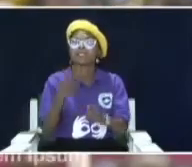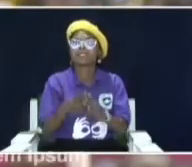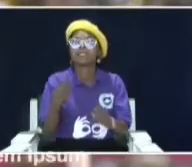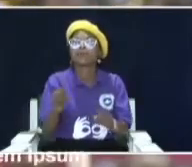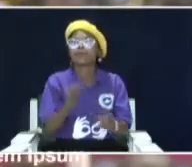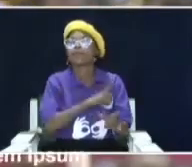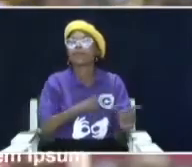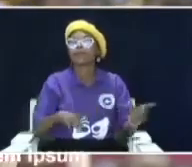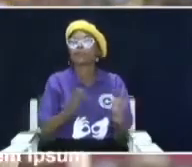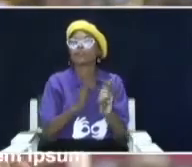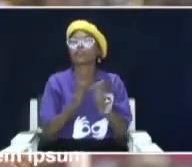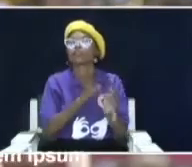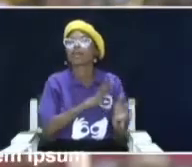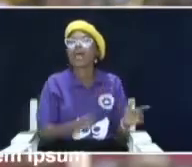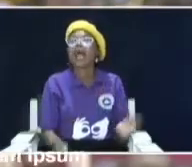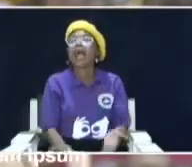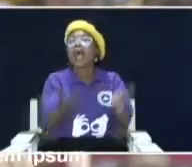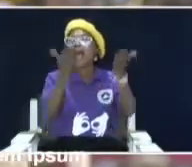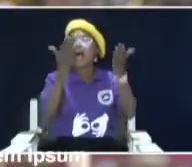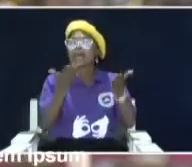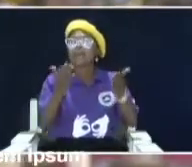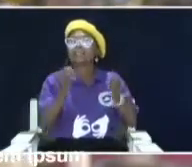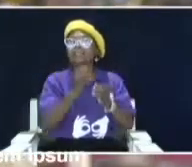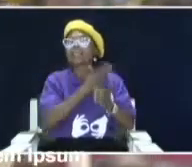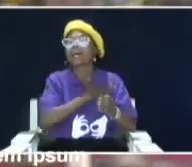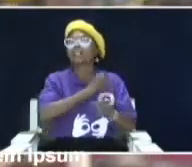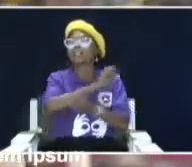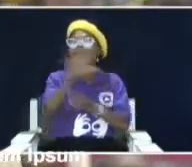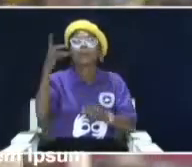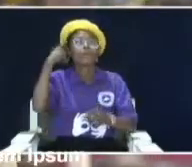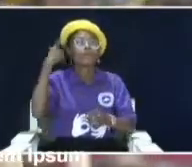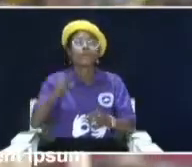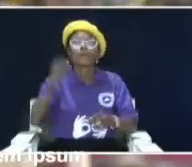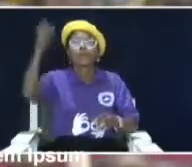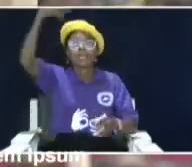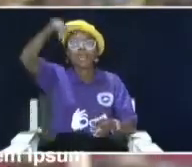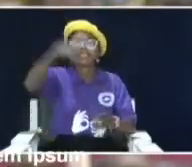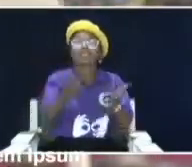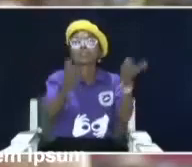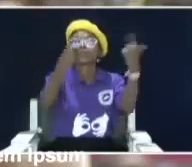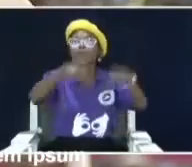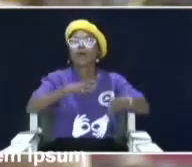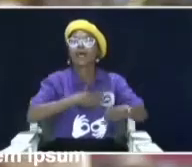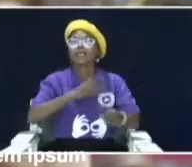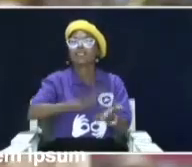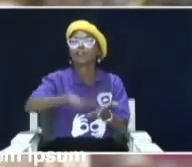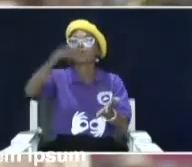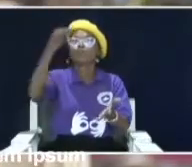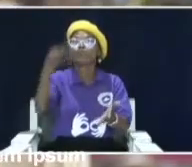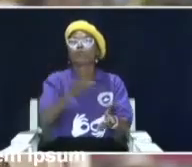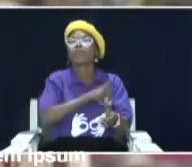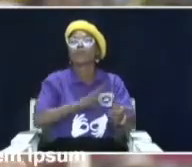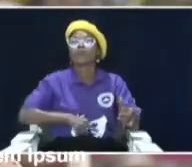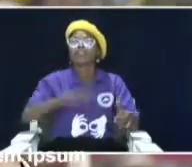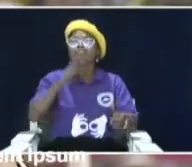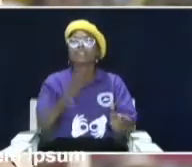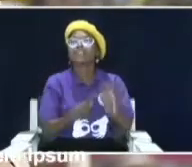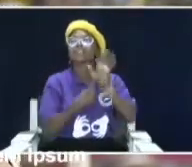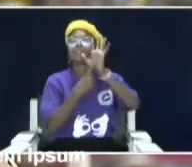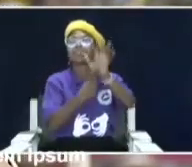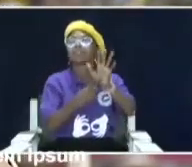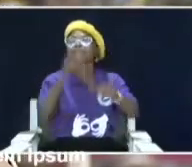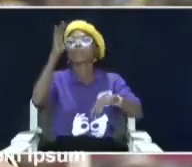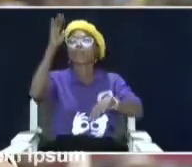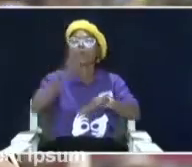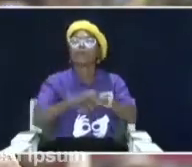Jesus Christ. Arise and shine, for your light is come. And the glory of the Lord is what? Has come